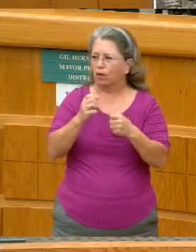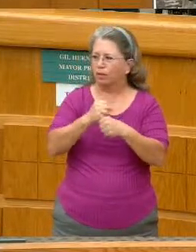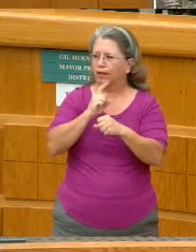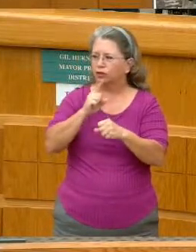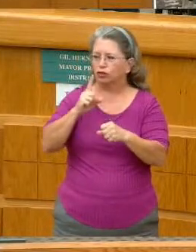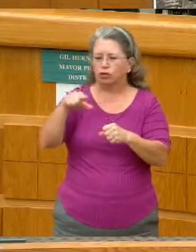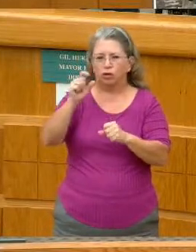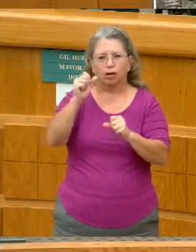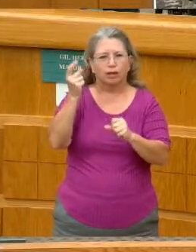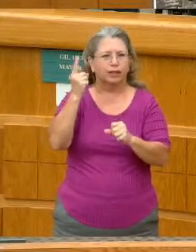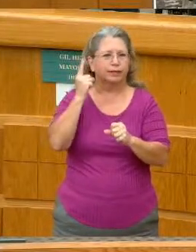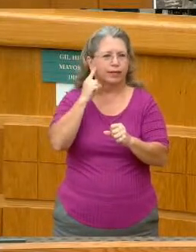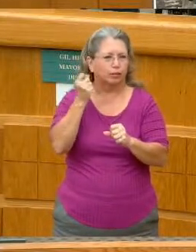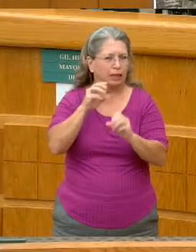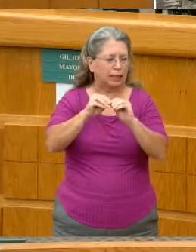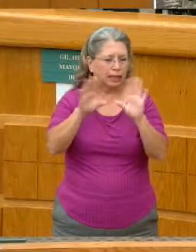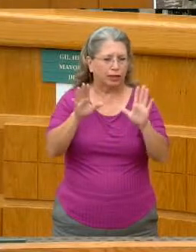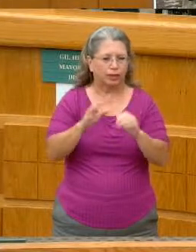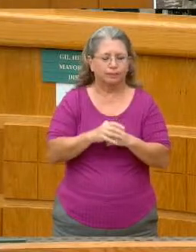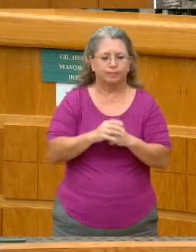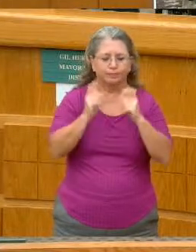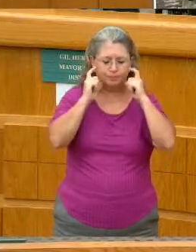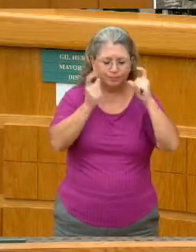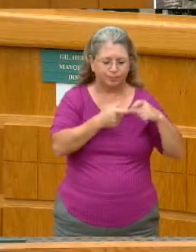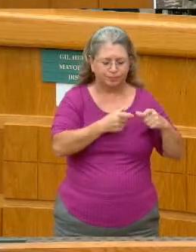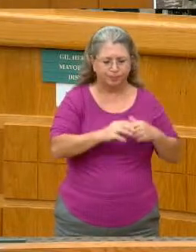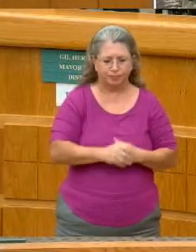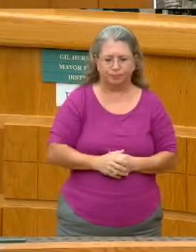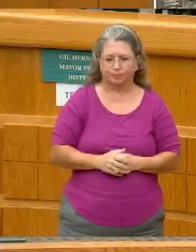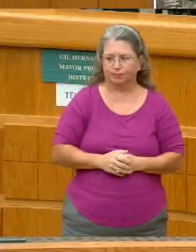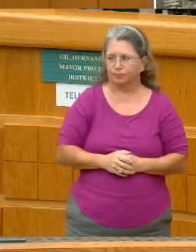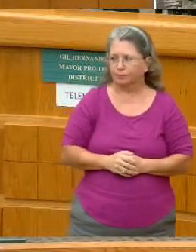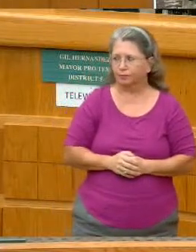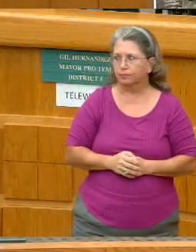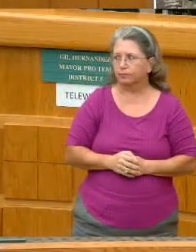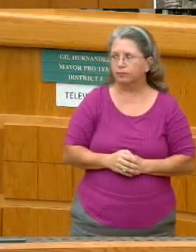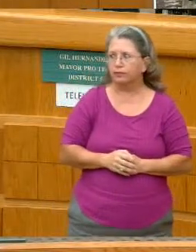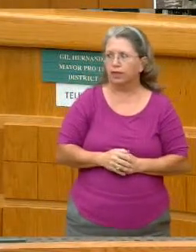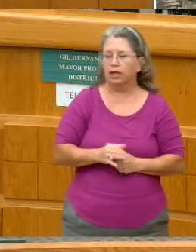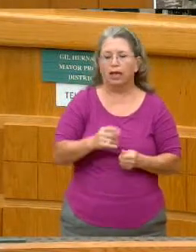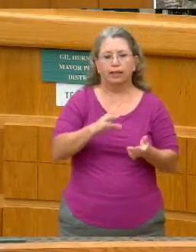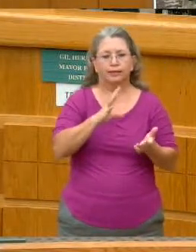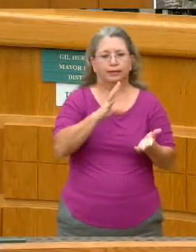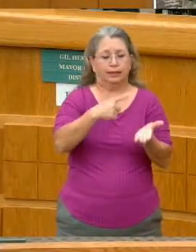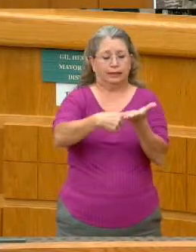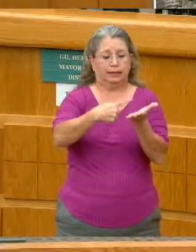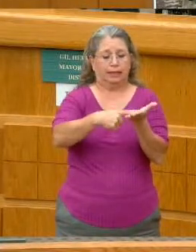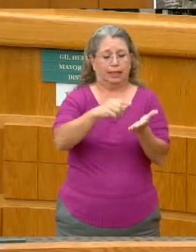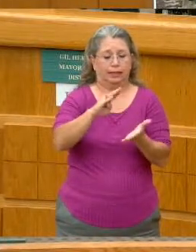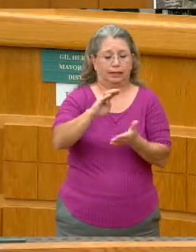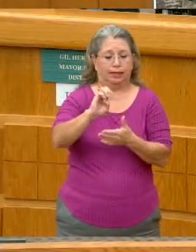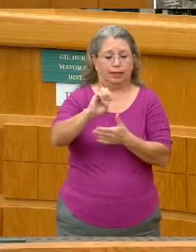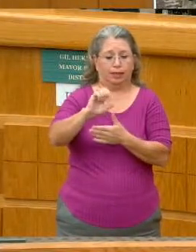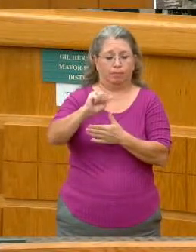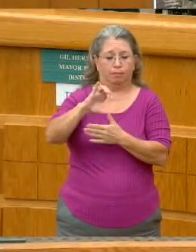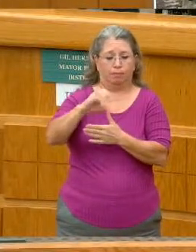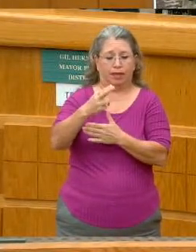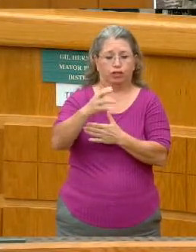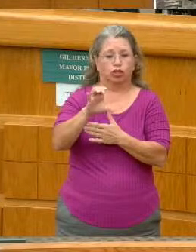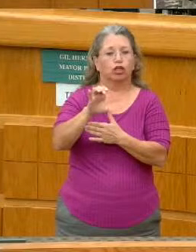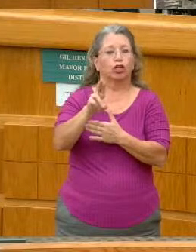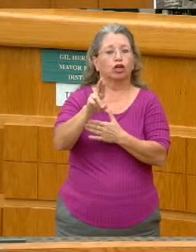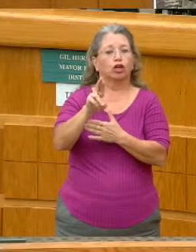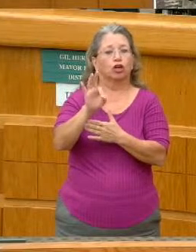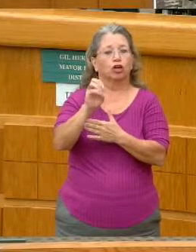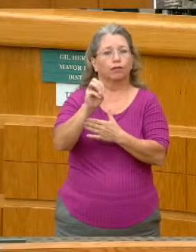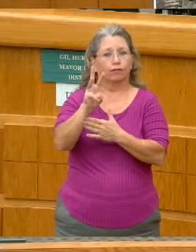this. And let's talk about the beach curfew and the access orders. As many